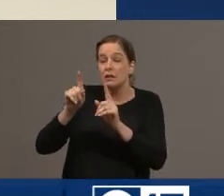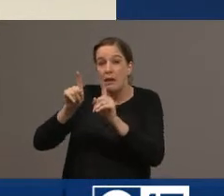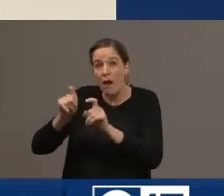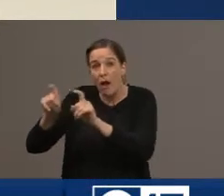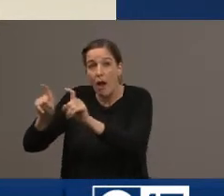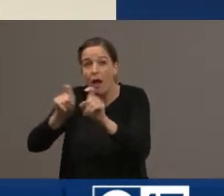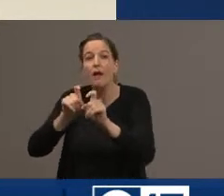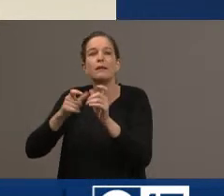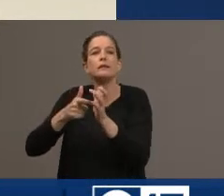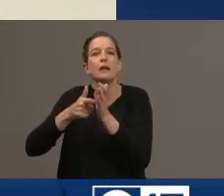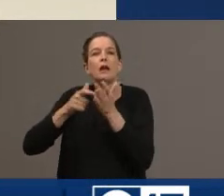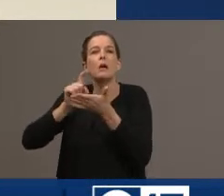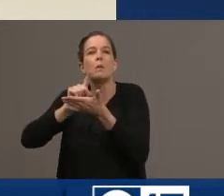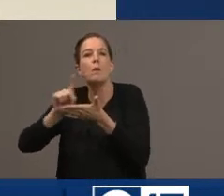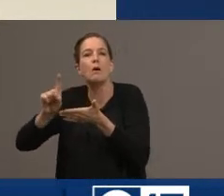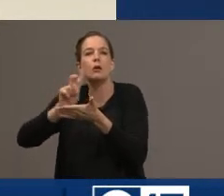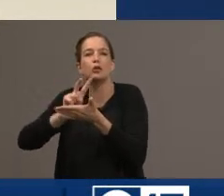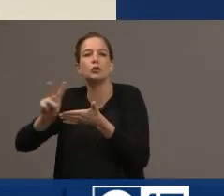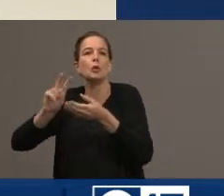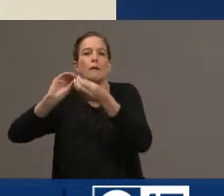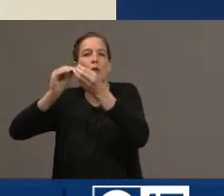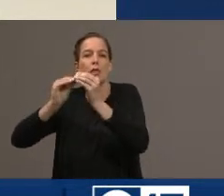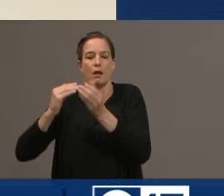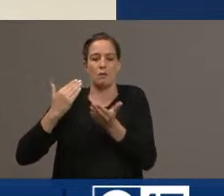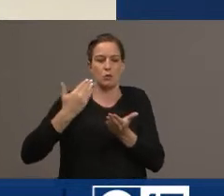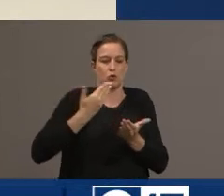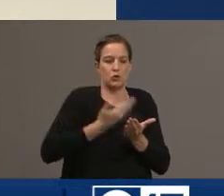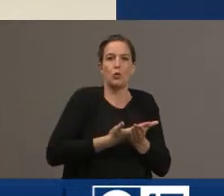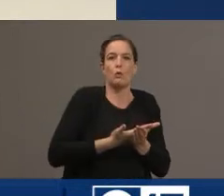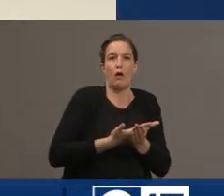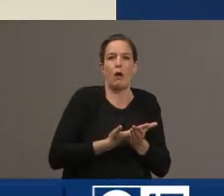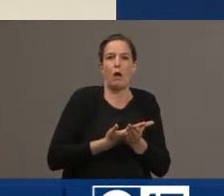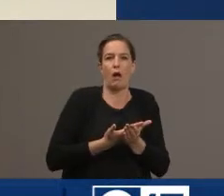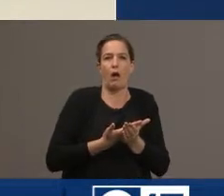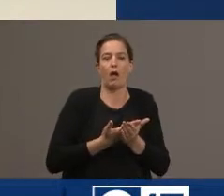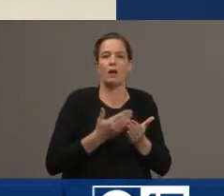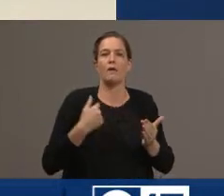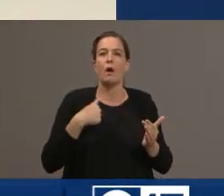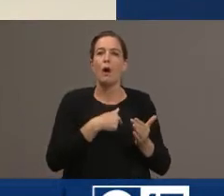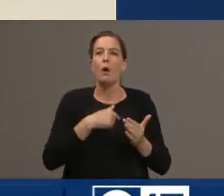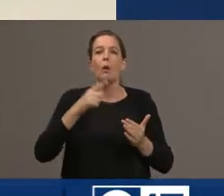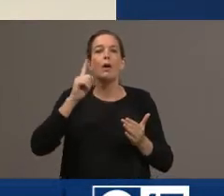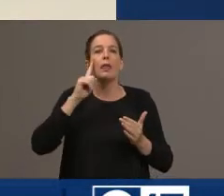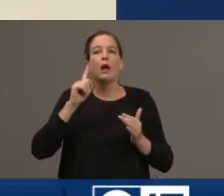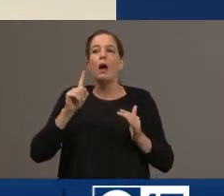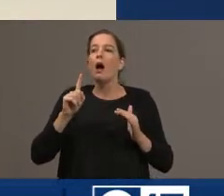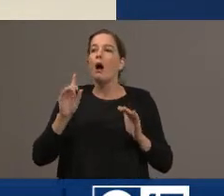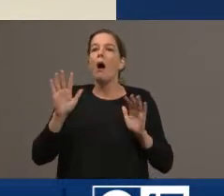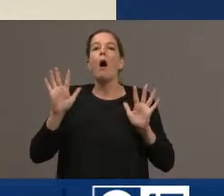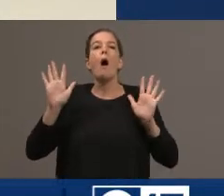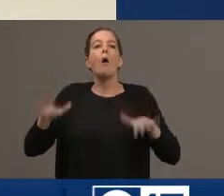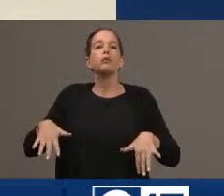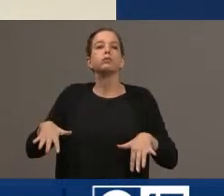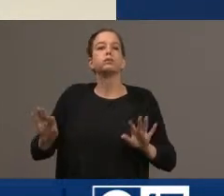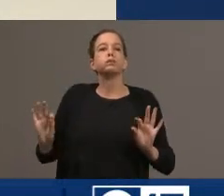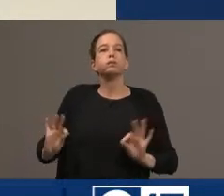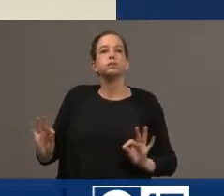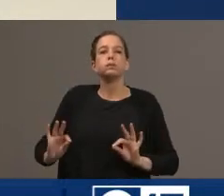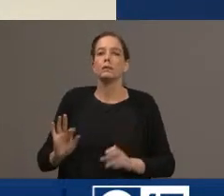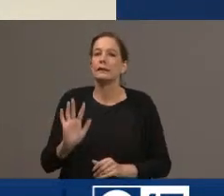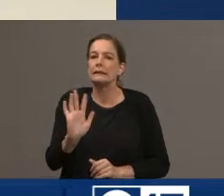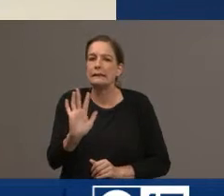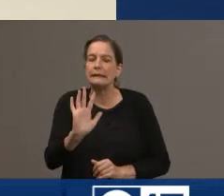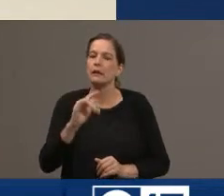there's more work to do. We can't let up. If anything, we need to redouble our